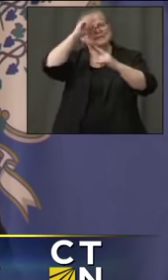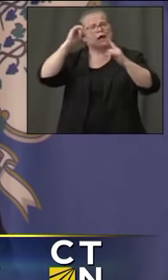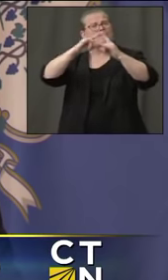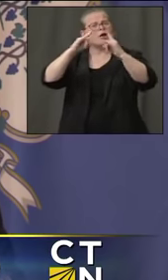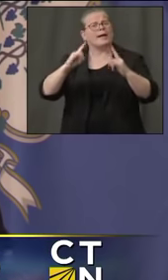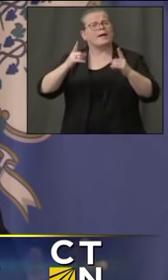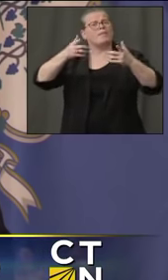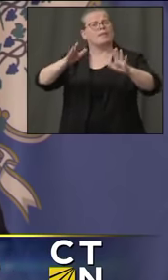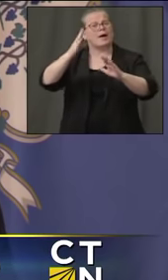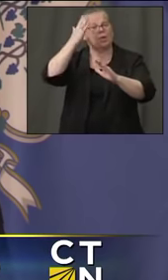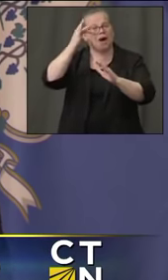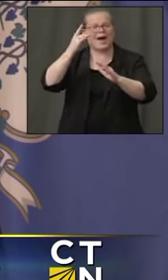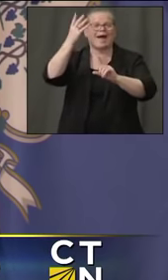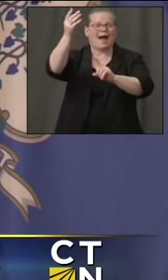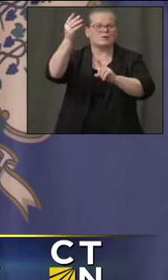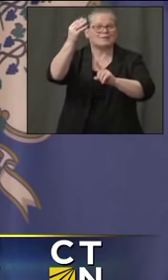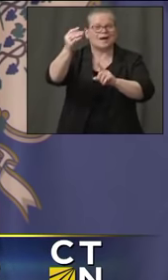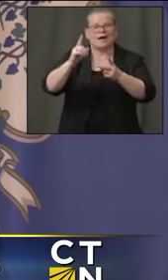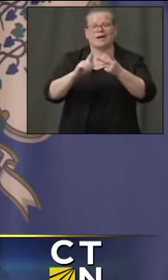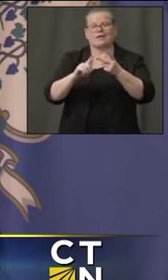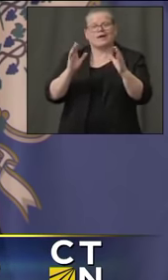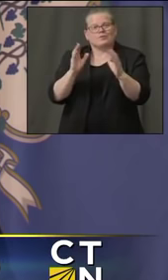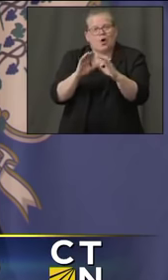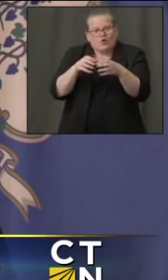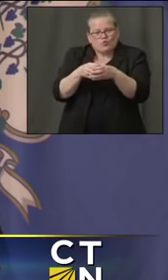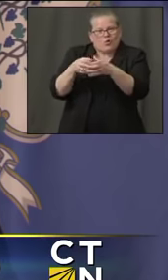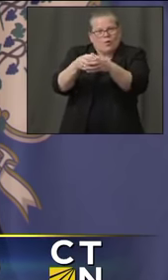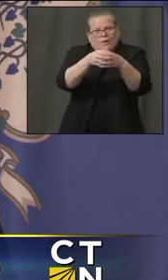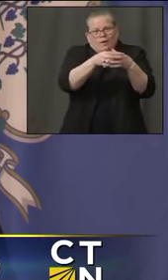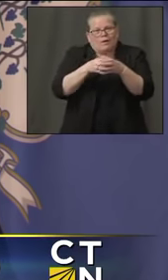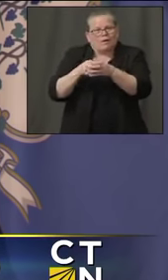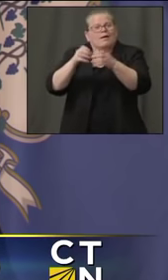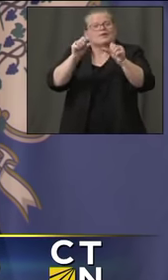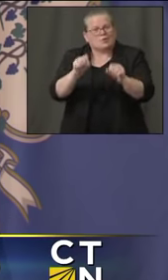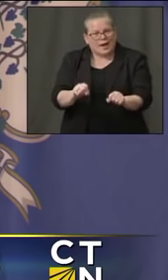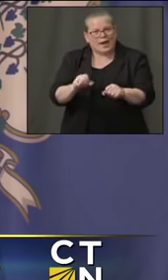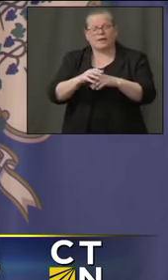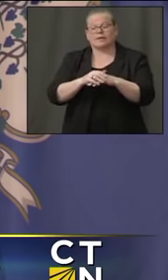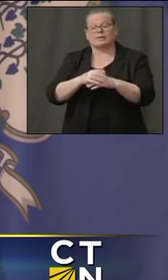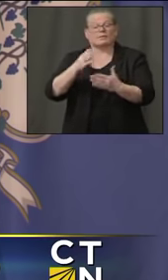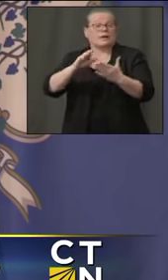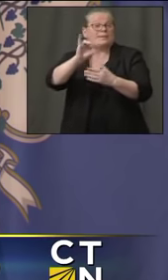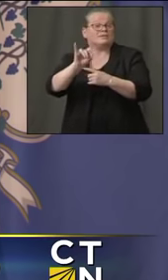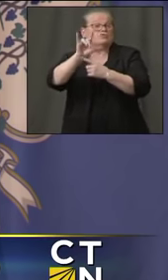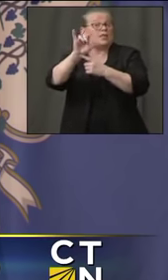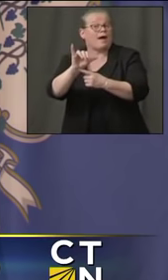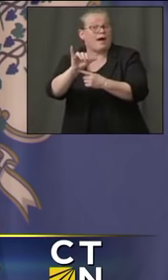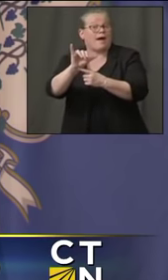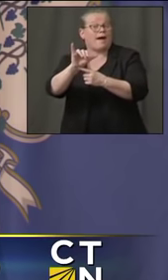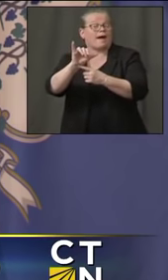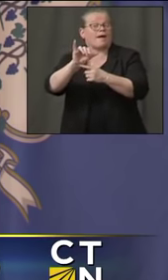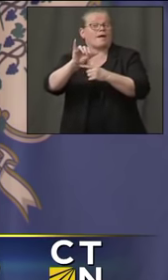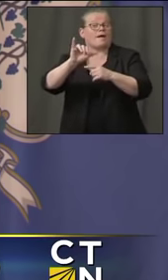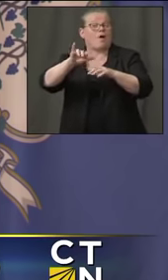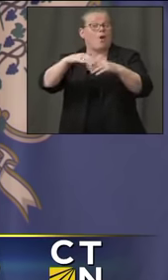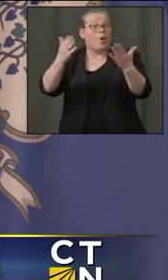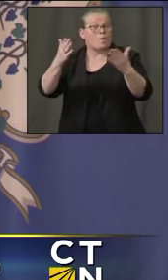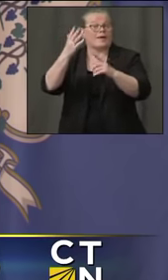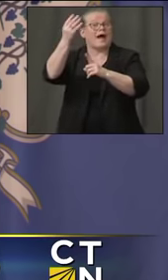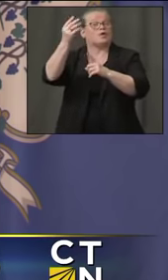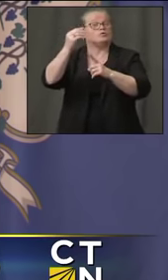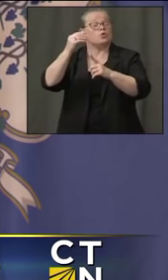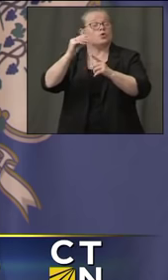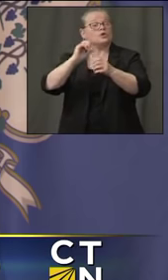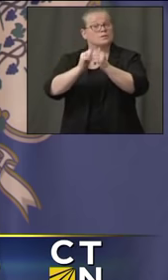smaller group. How that segues in July into some outdoor sports where social distancing can be monitored.